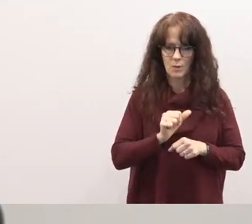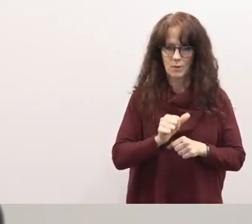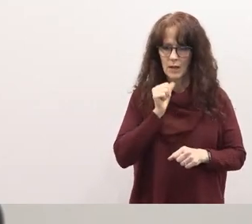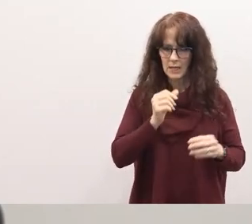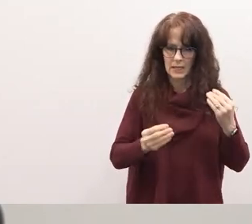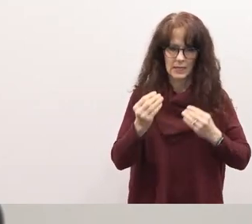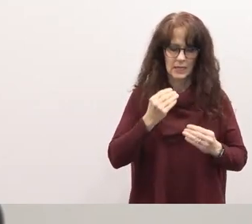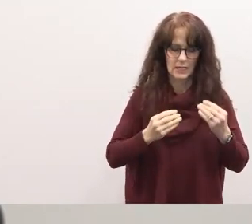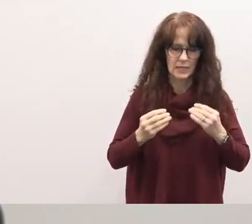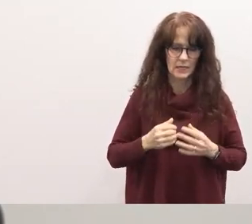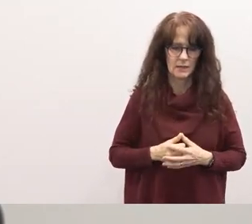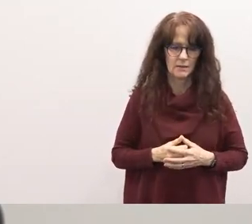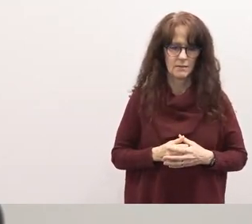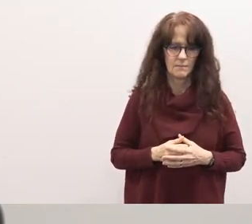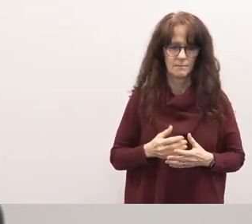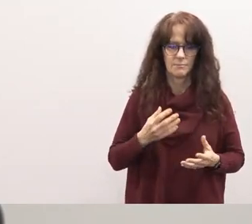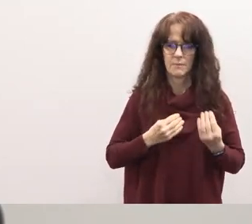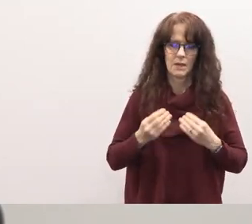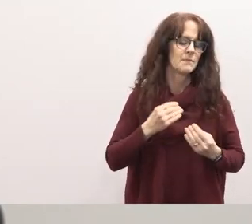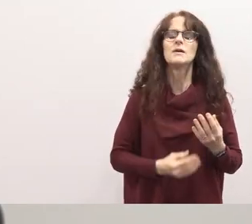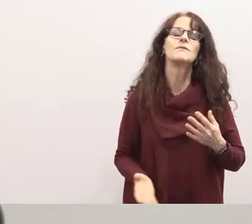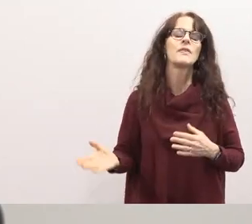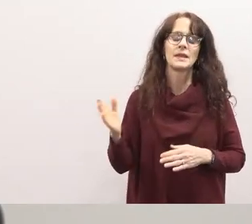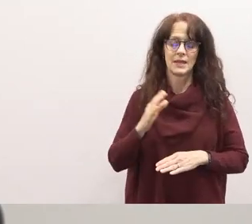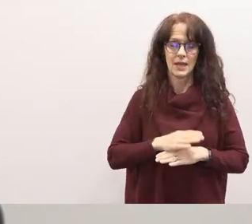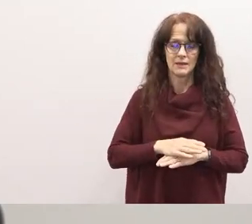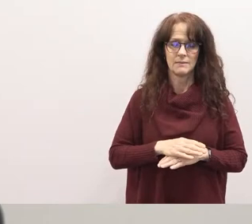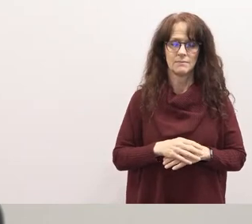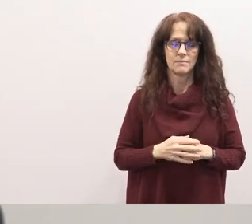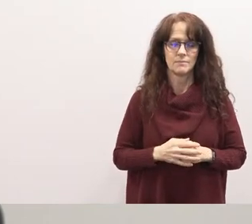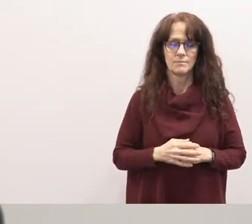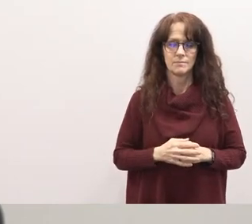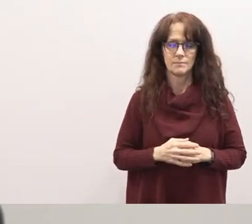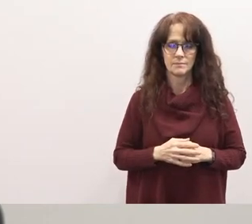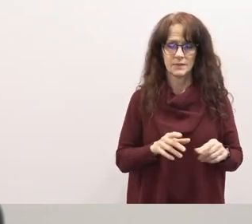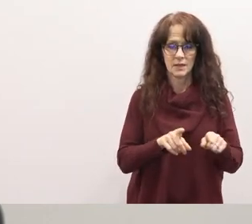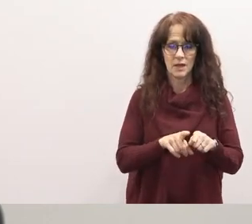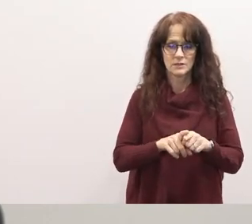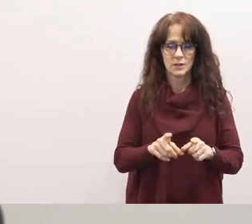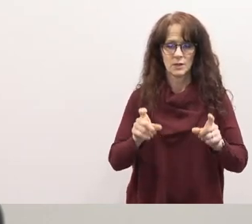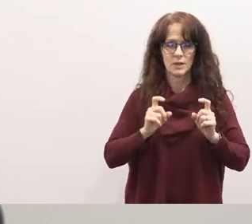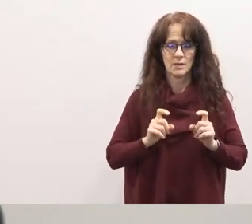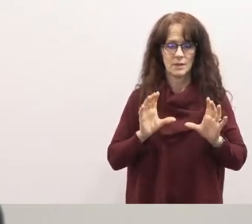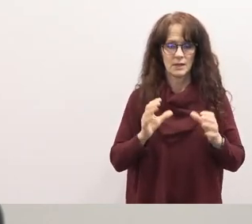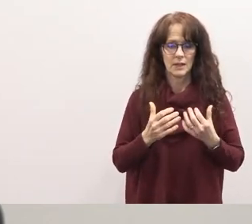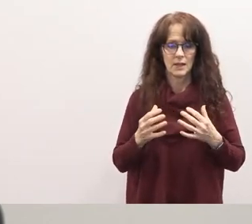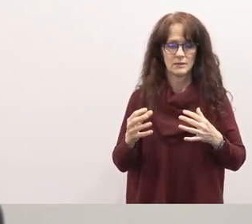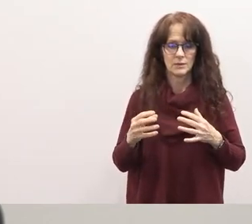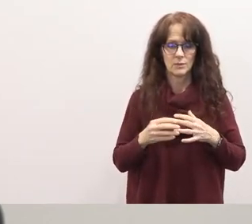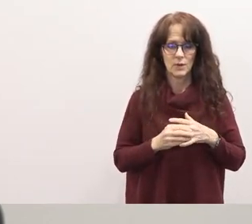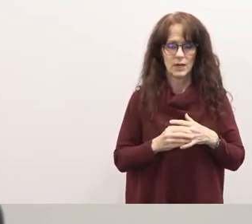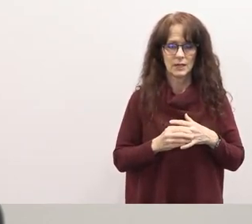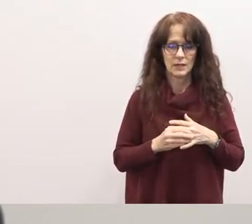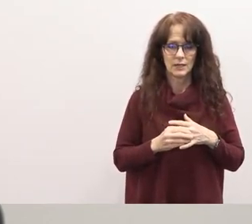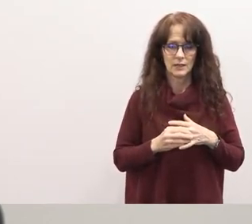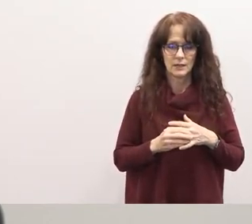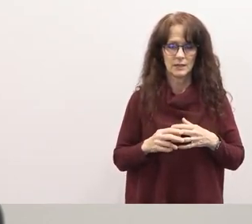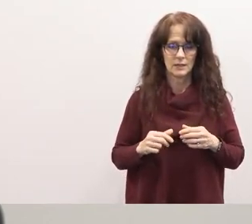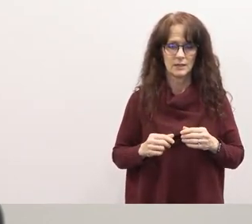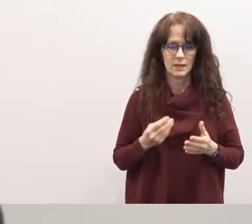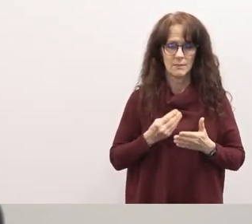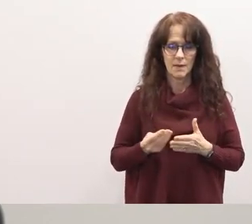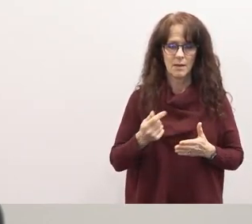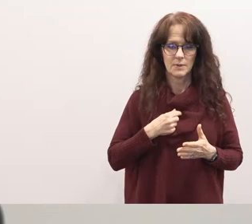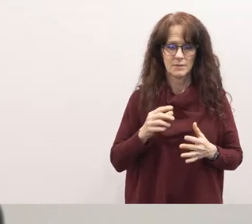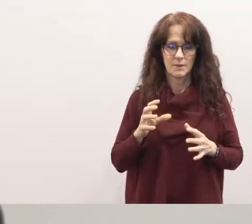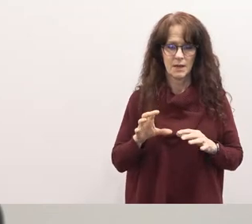eat. That was my meal almost for the day. So, and then he also gave me my class ring. Bought me my